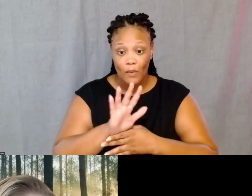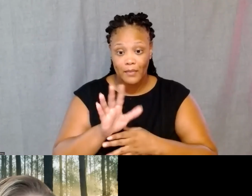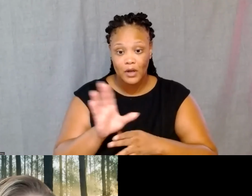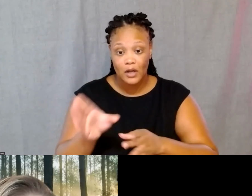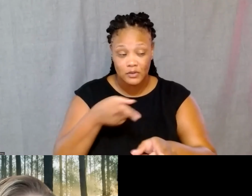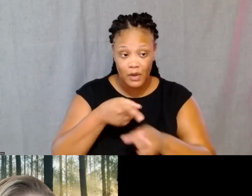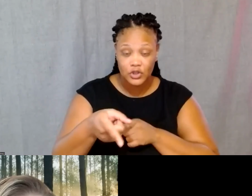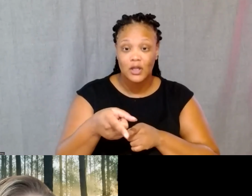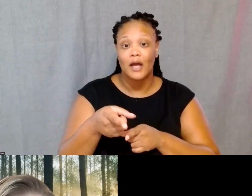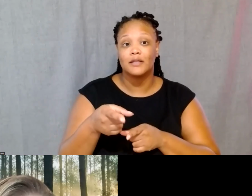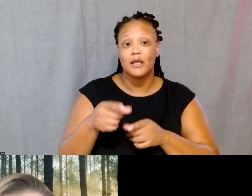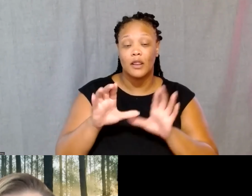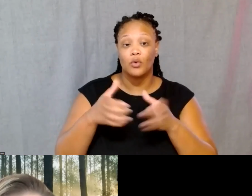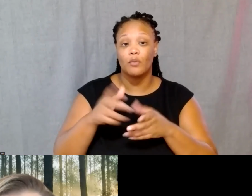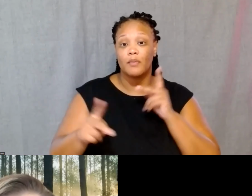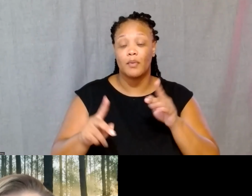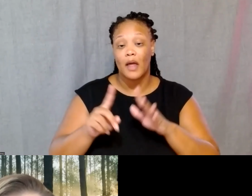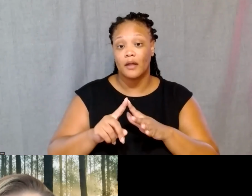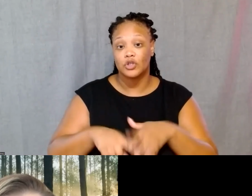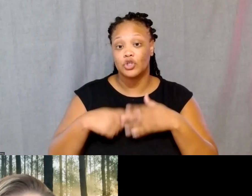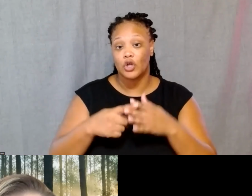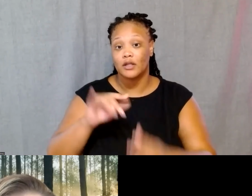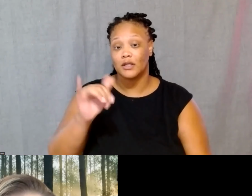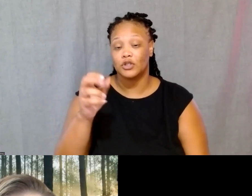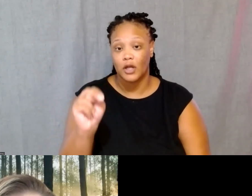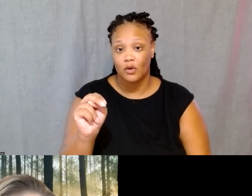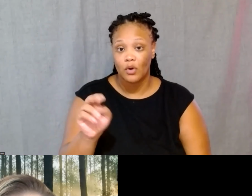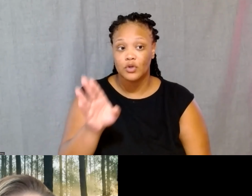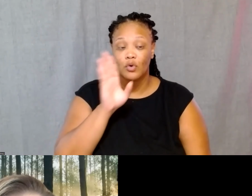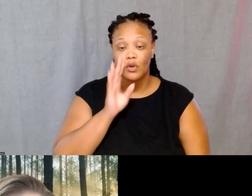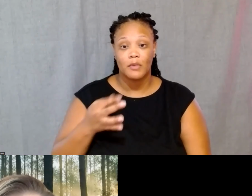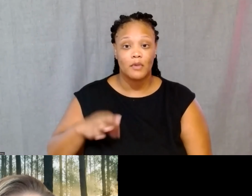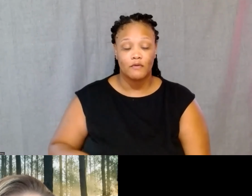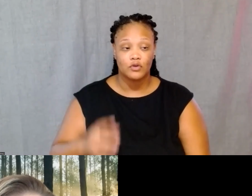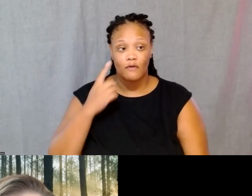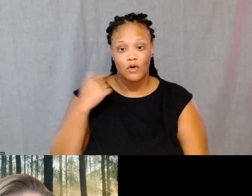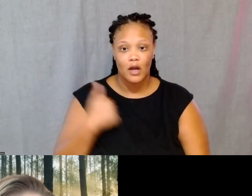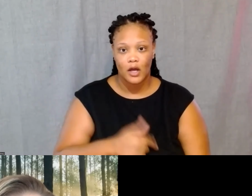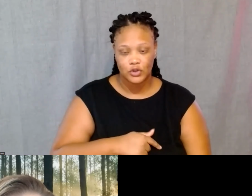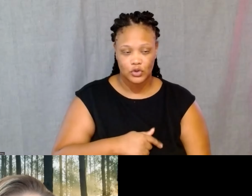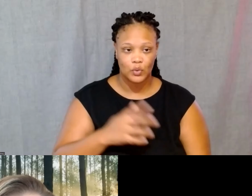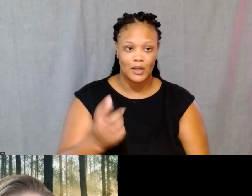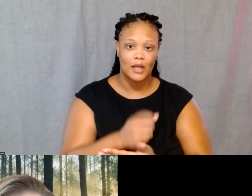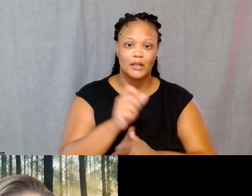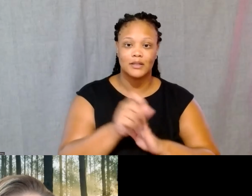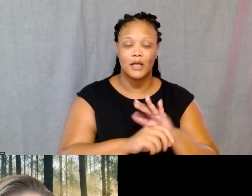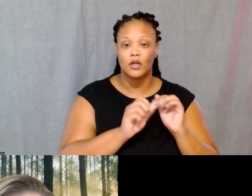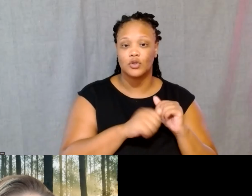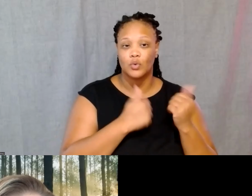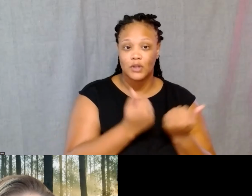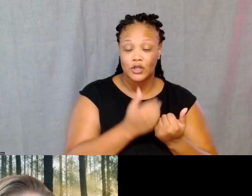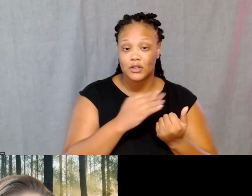that's going live in January. So it would really behoove us to be able to get our state associations and the California